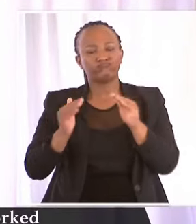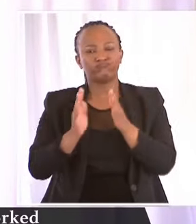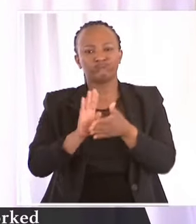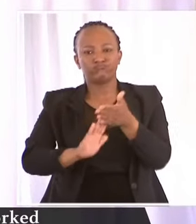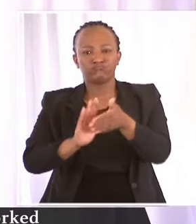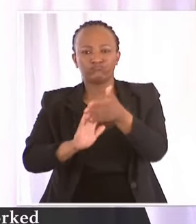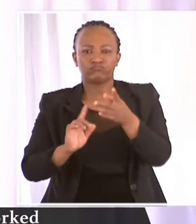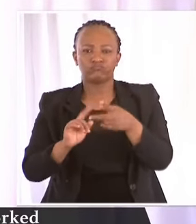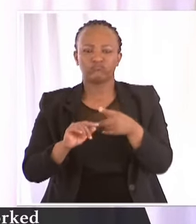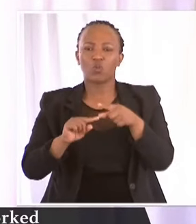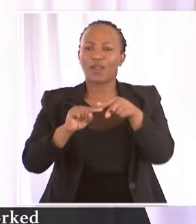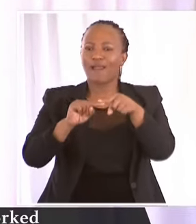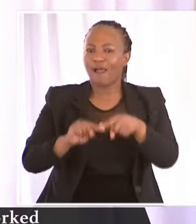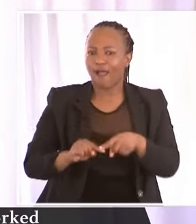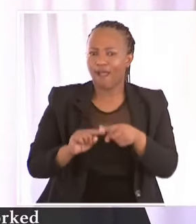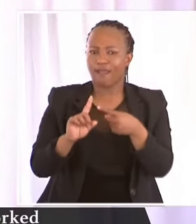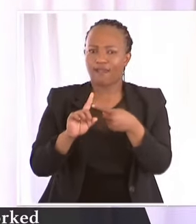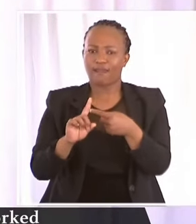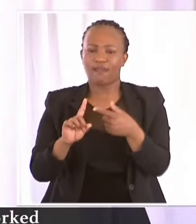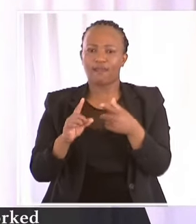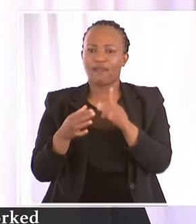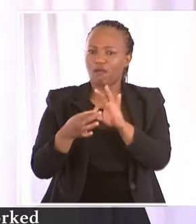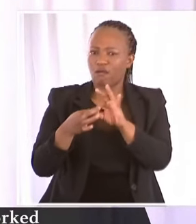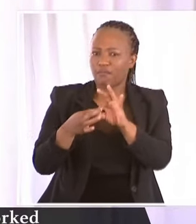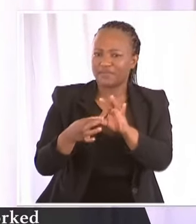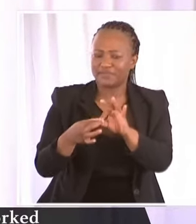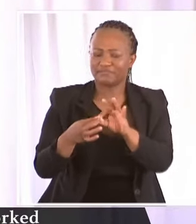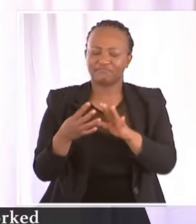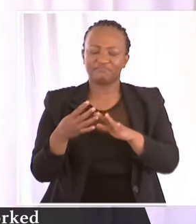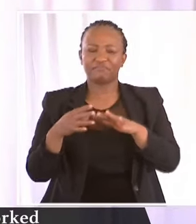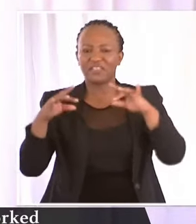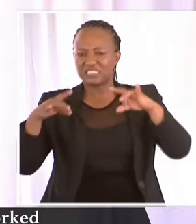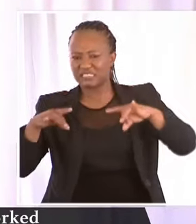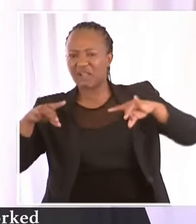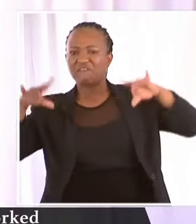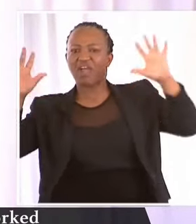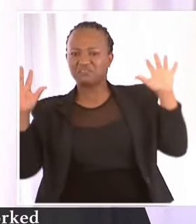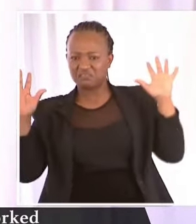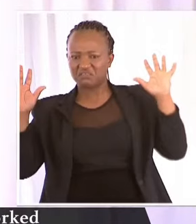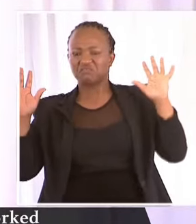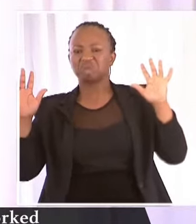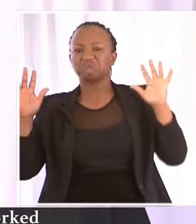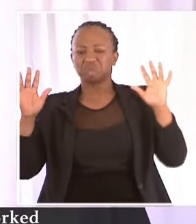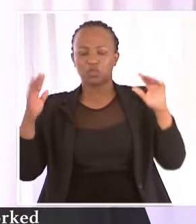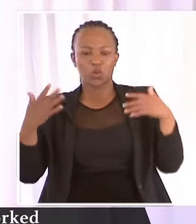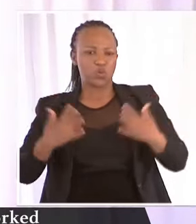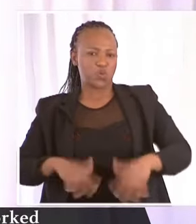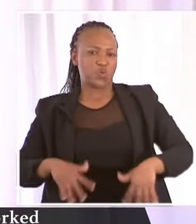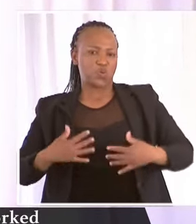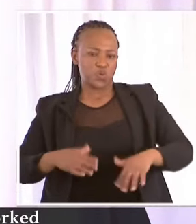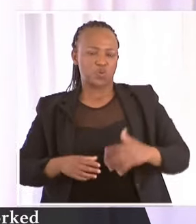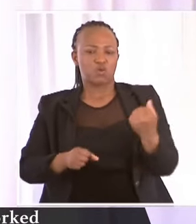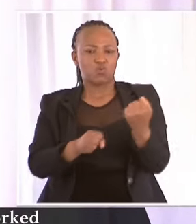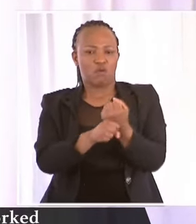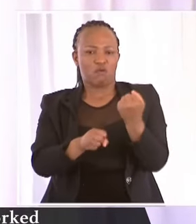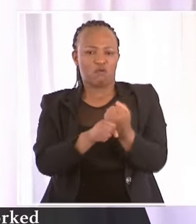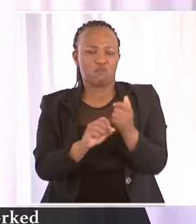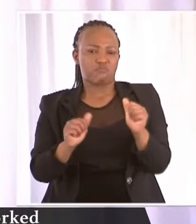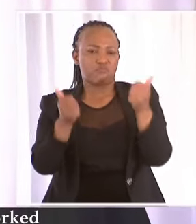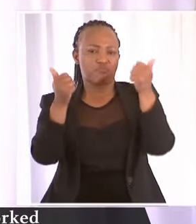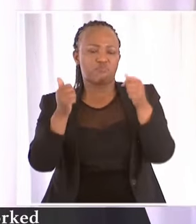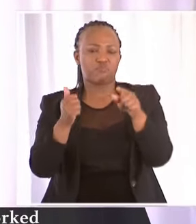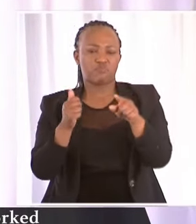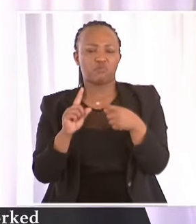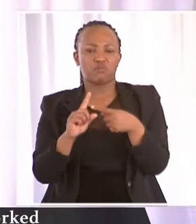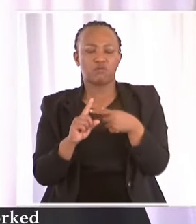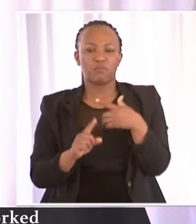self-reliance, commitment, sacrifice also to a great cause. He